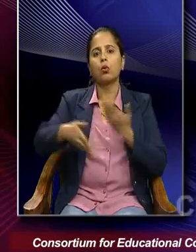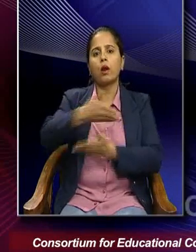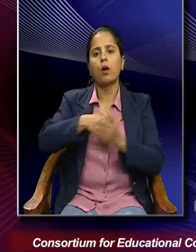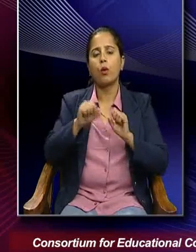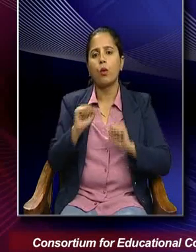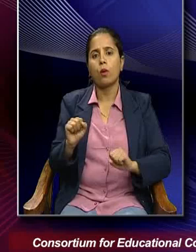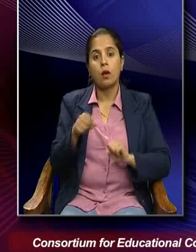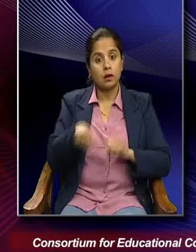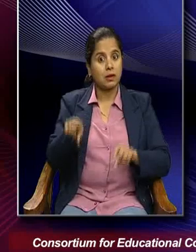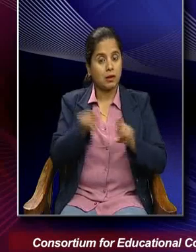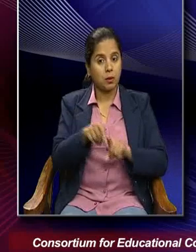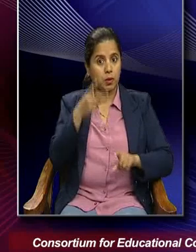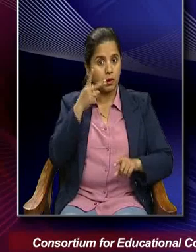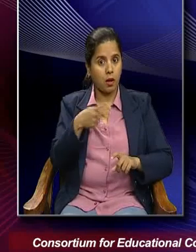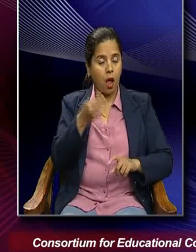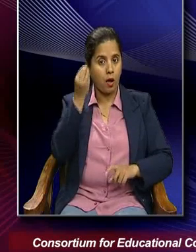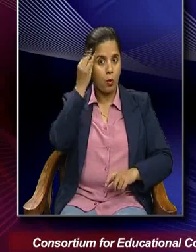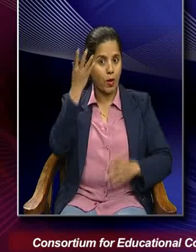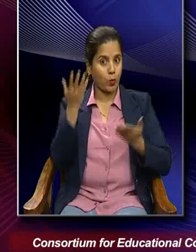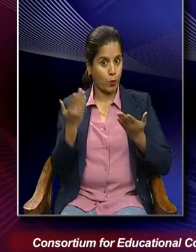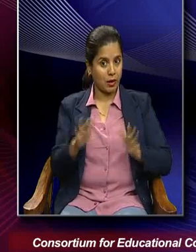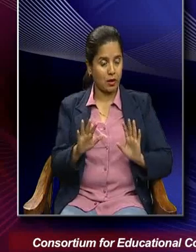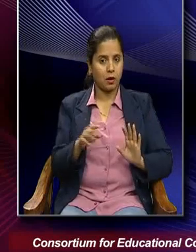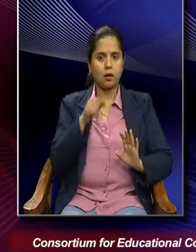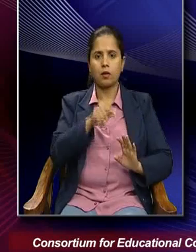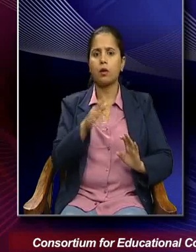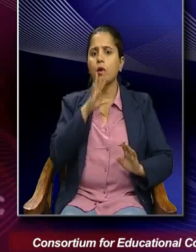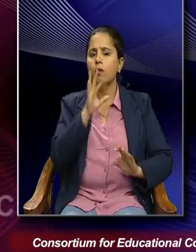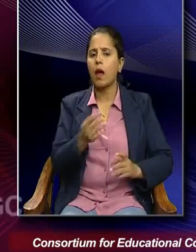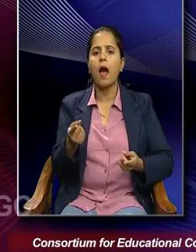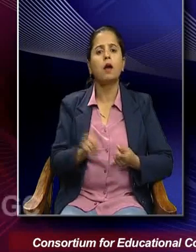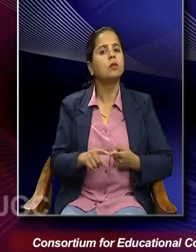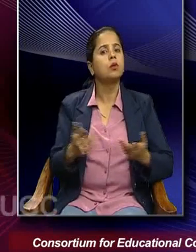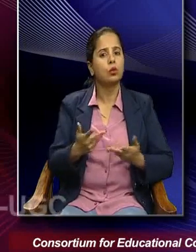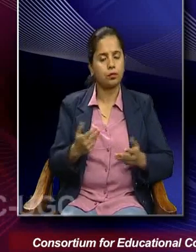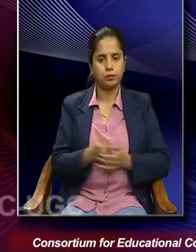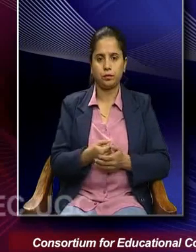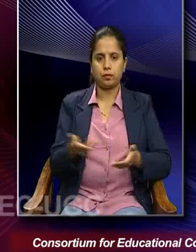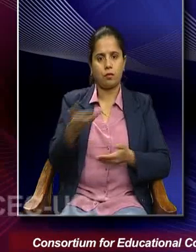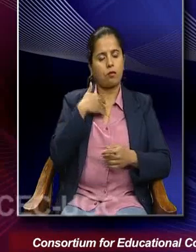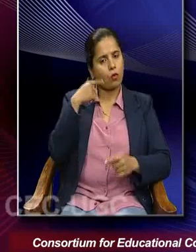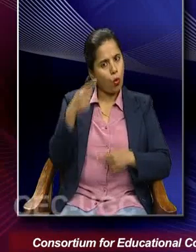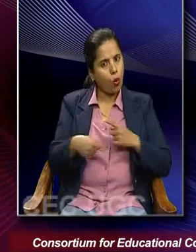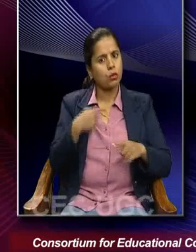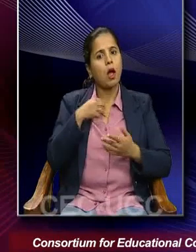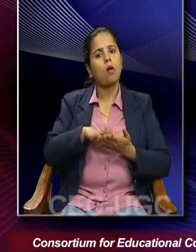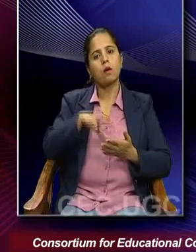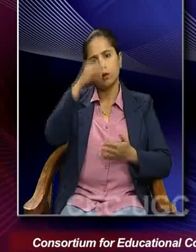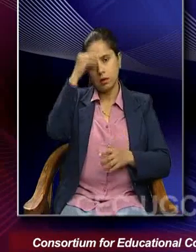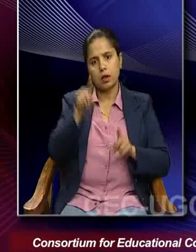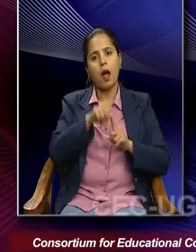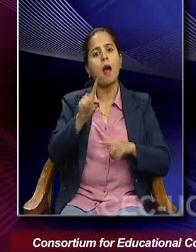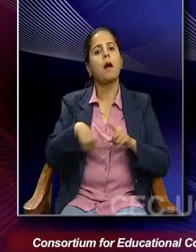which is at the level of individual as well as at the level of collectives, of the self,